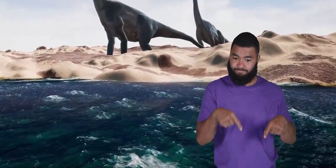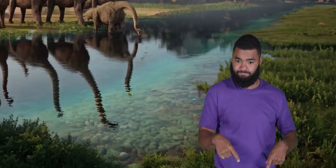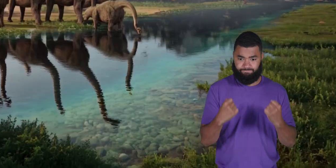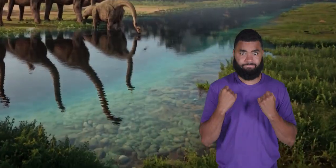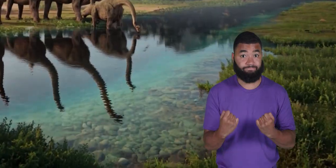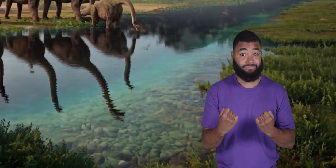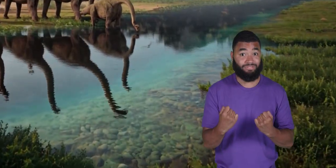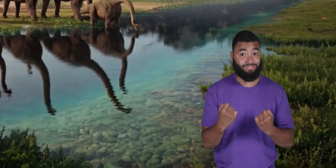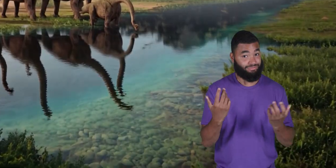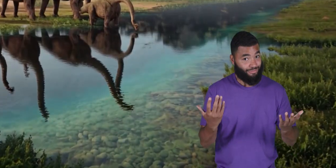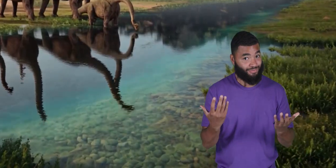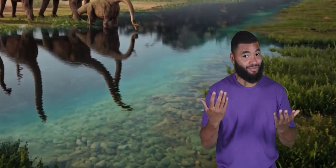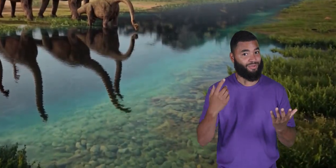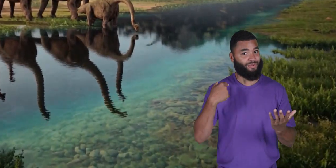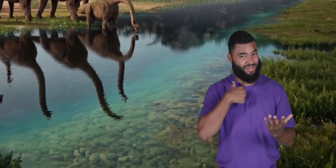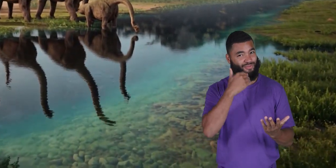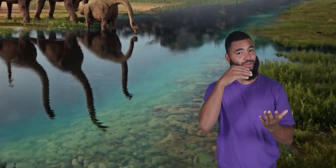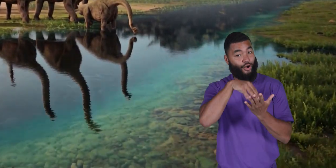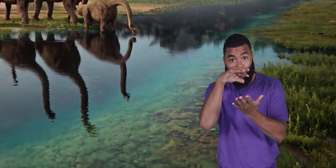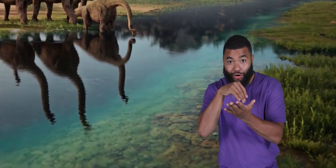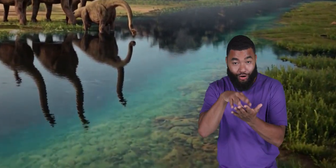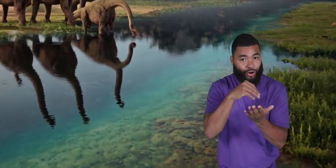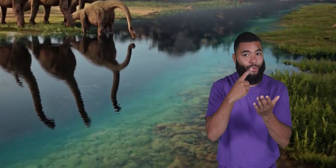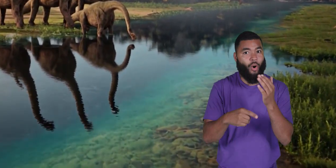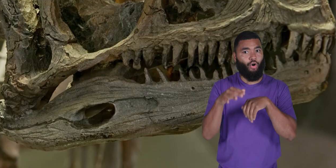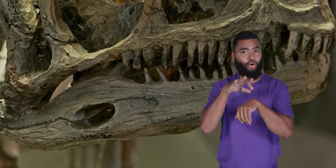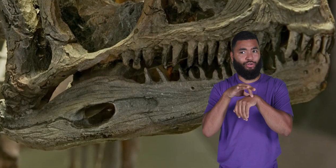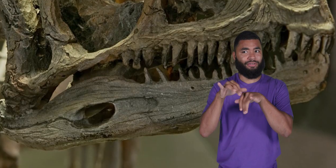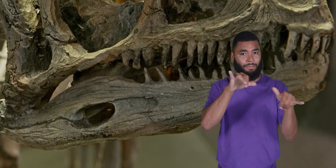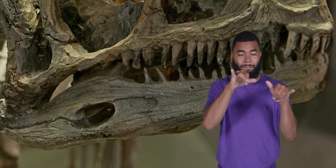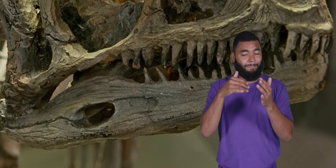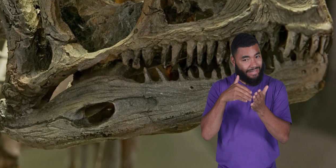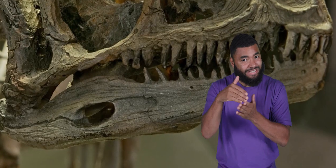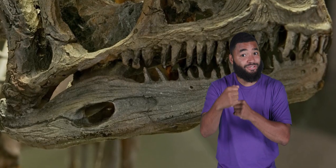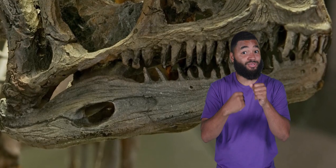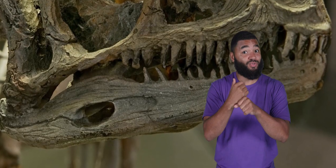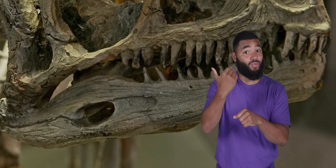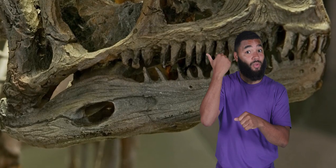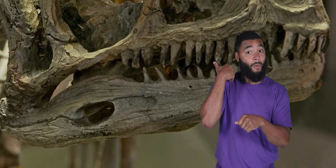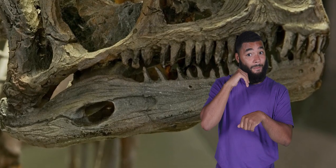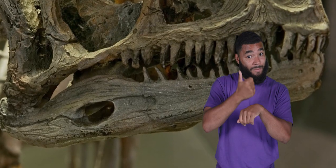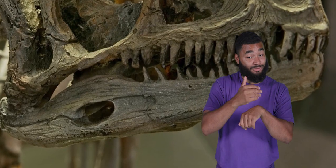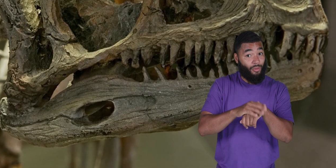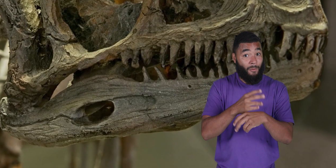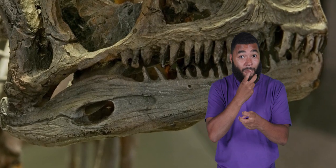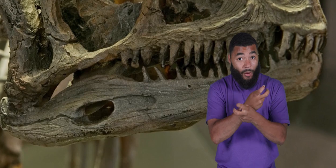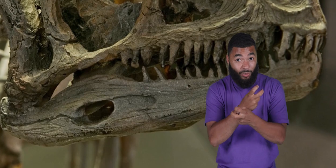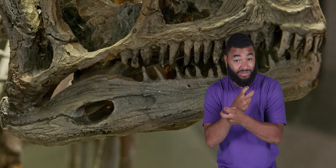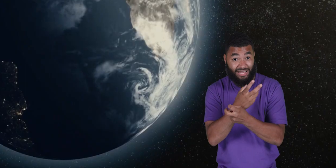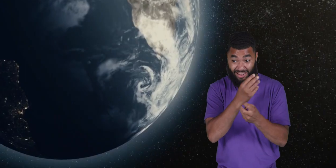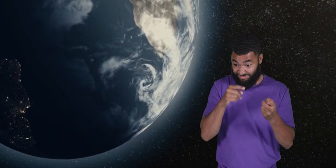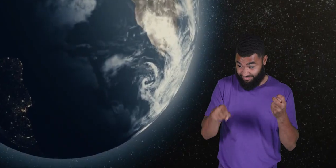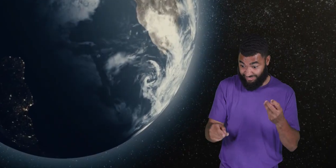discovered, we learn about what Earth was like millions of years ago. And Eoraptor fossils provide clues to the